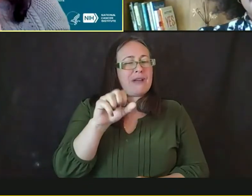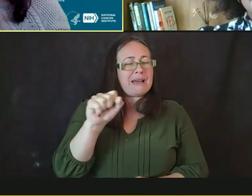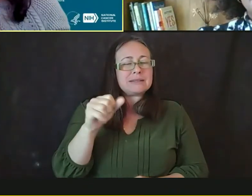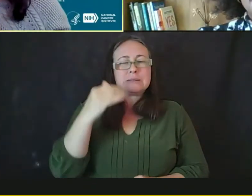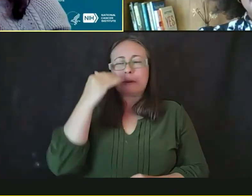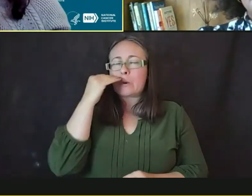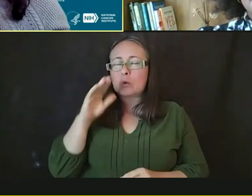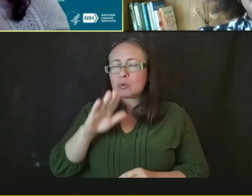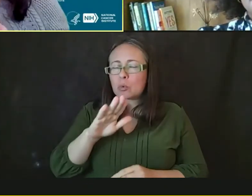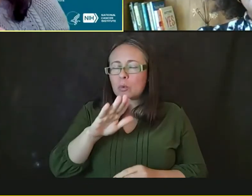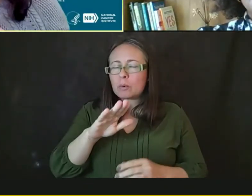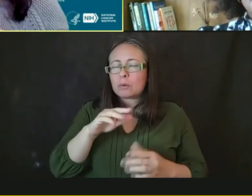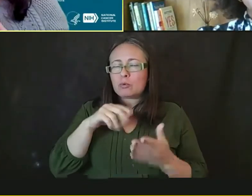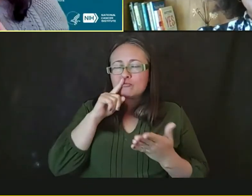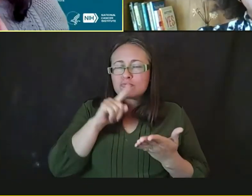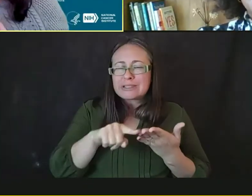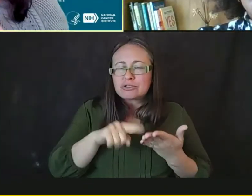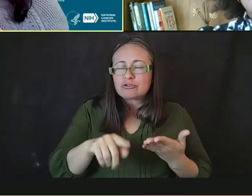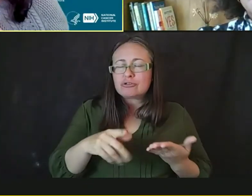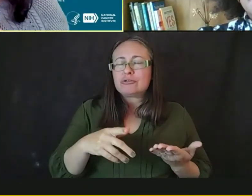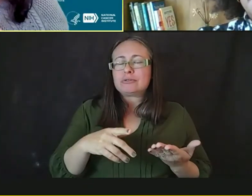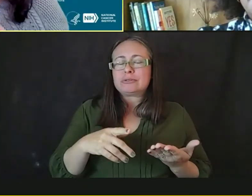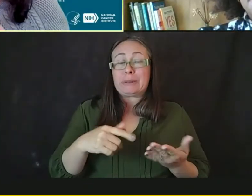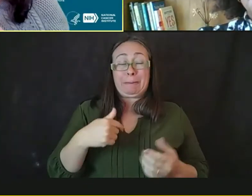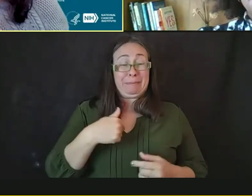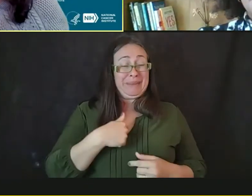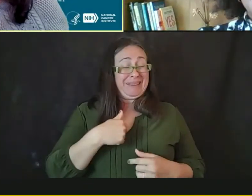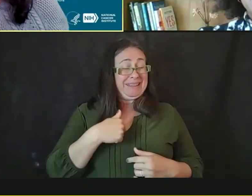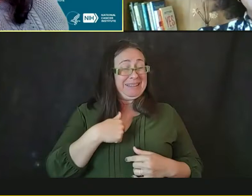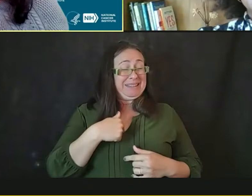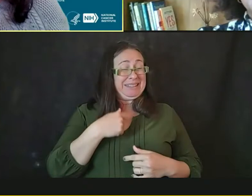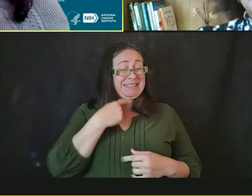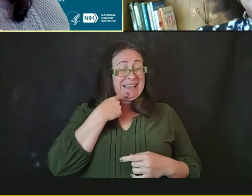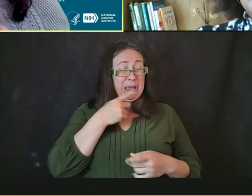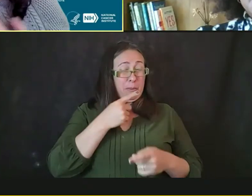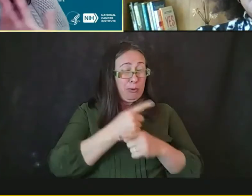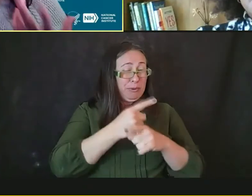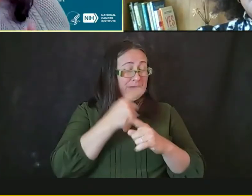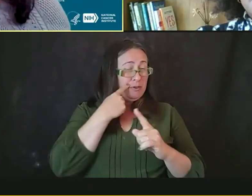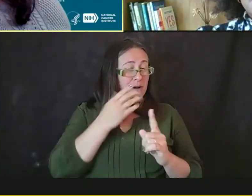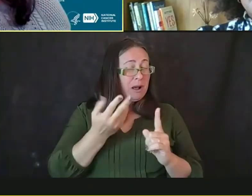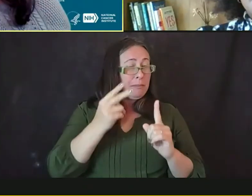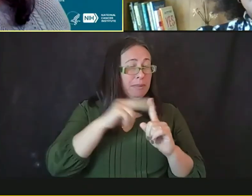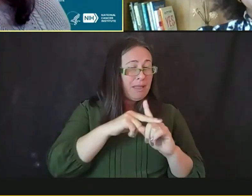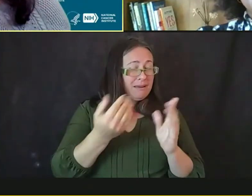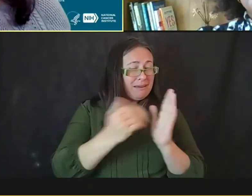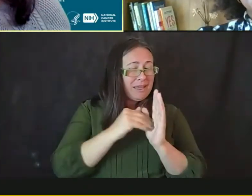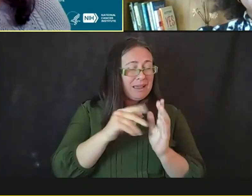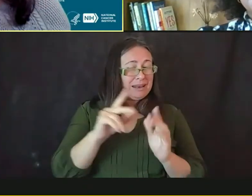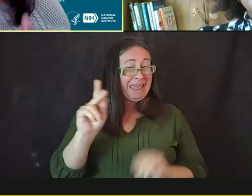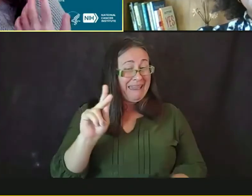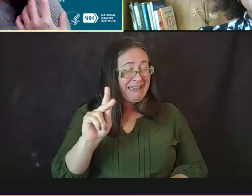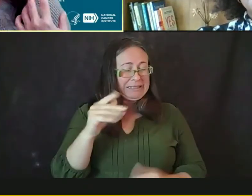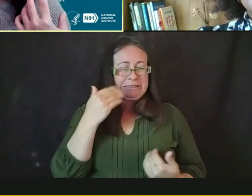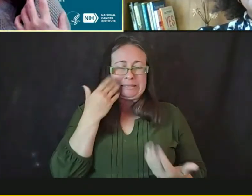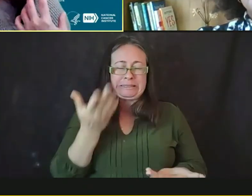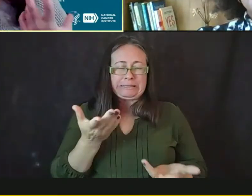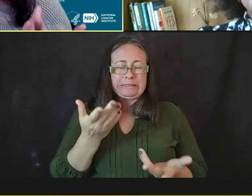me to say, whether it would be appropriate to apply for another K. maybe you could look into